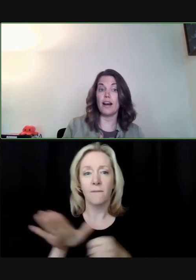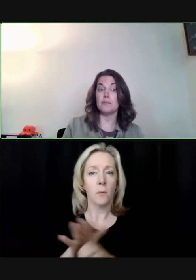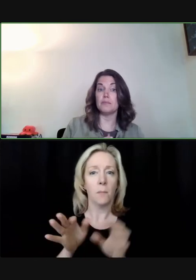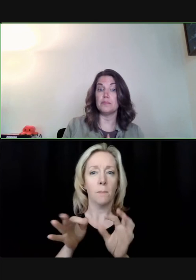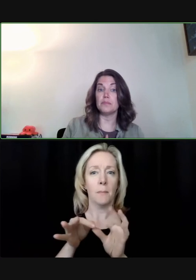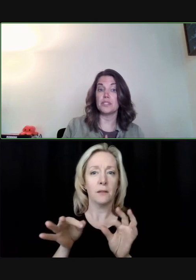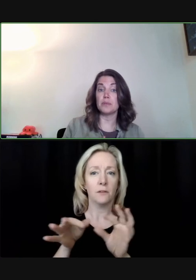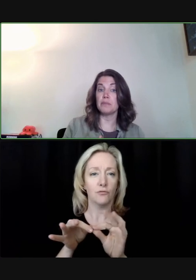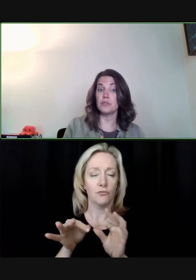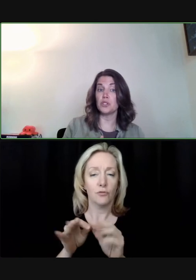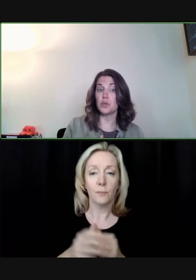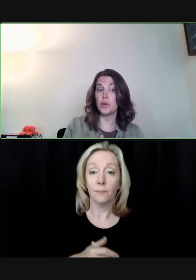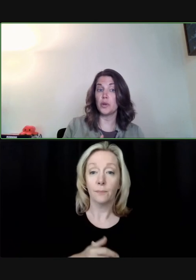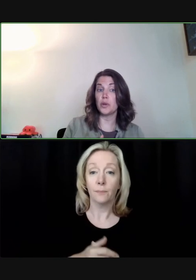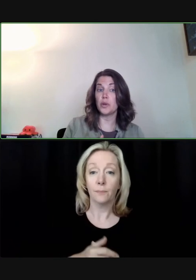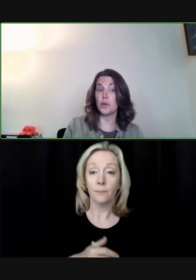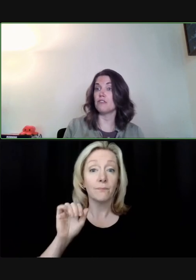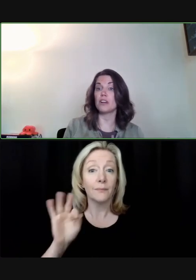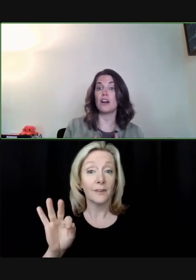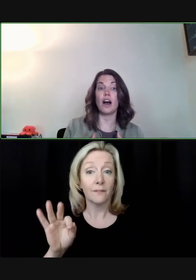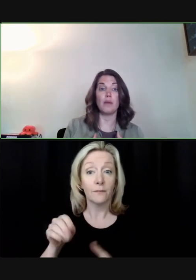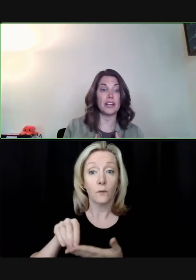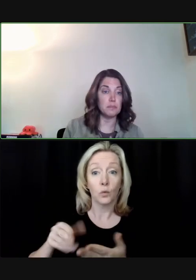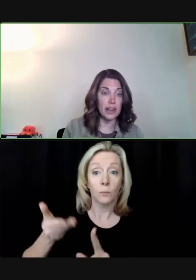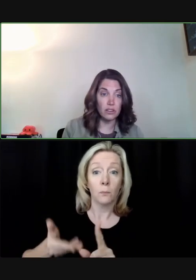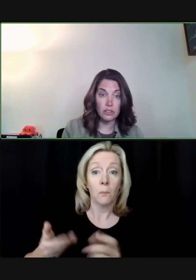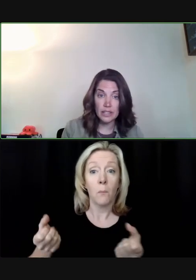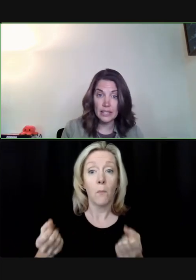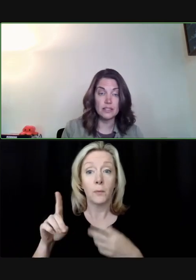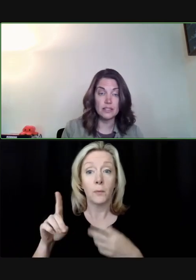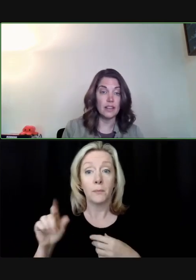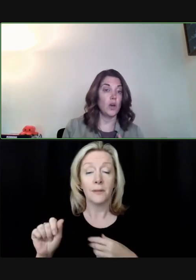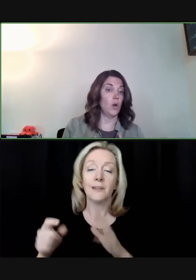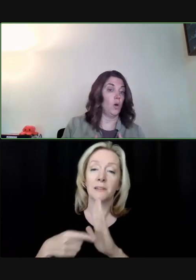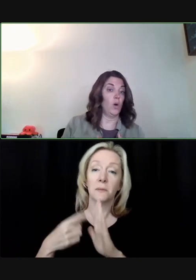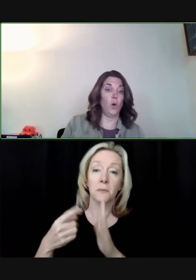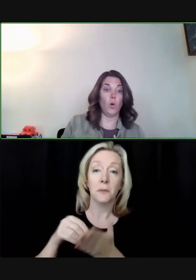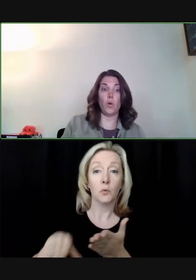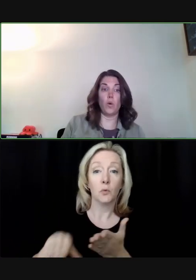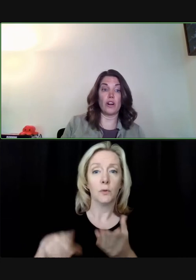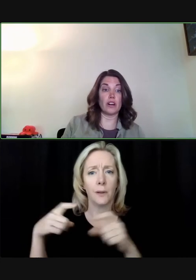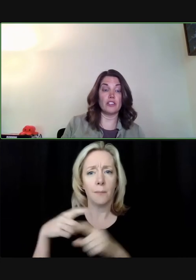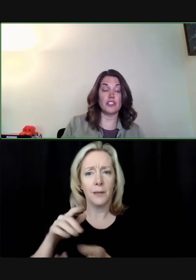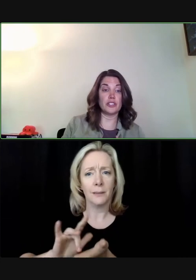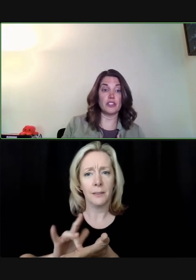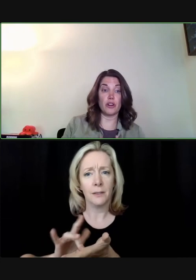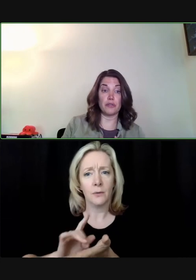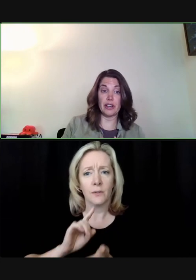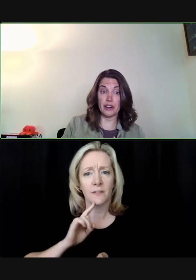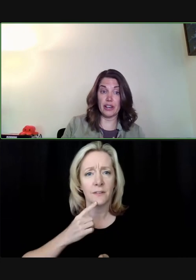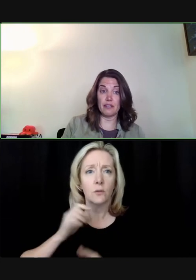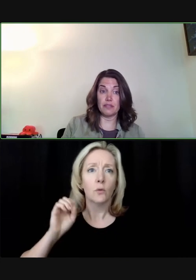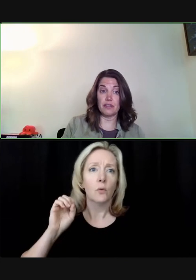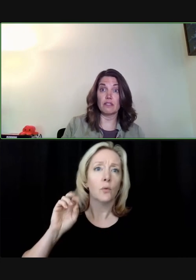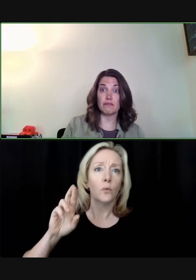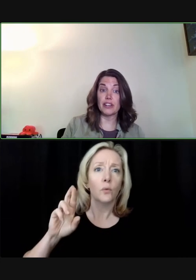disabilities, sometimes when children have complex medical needs, or just